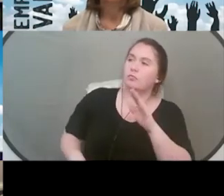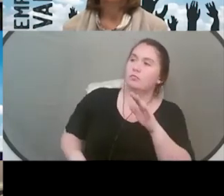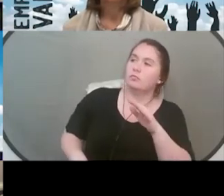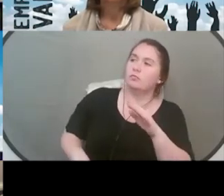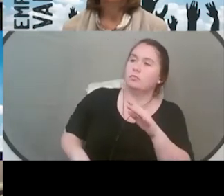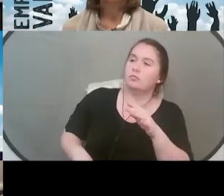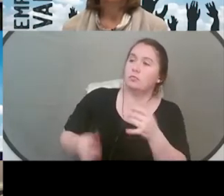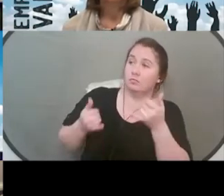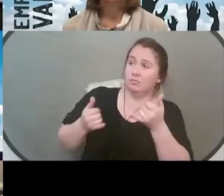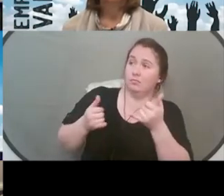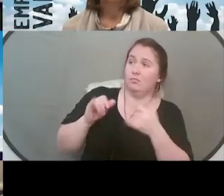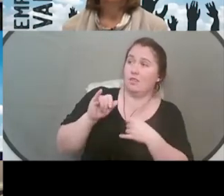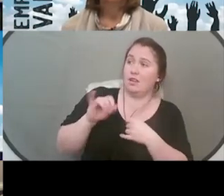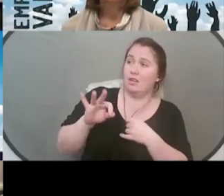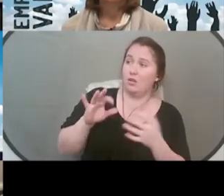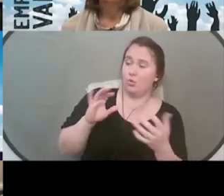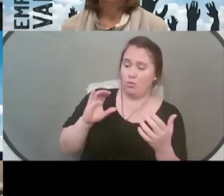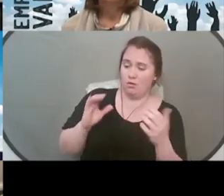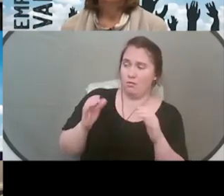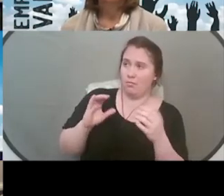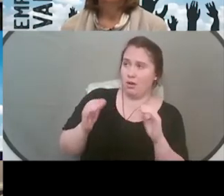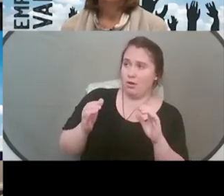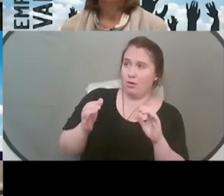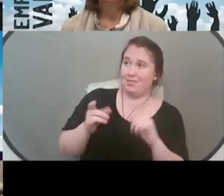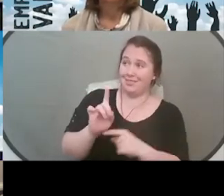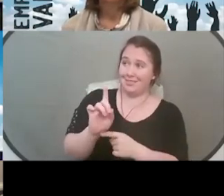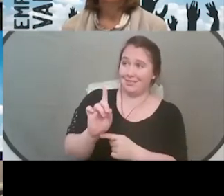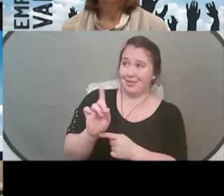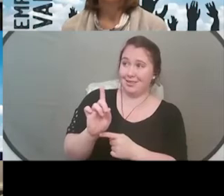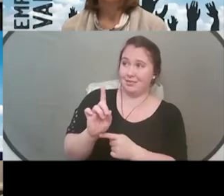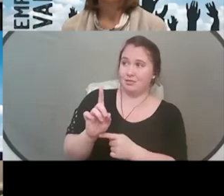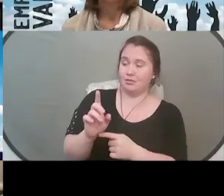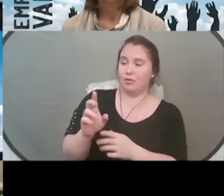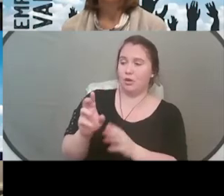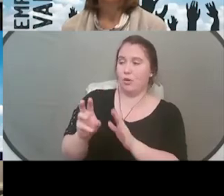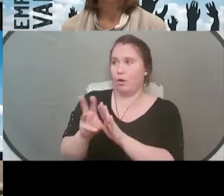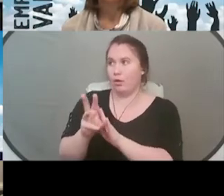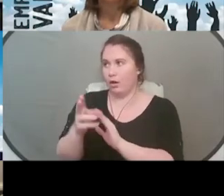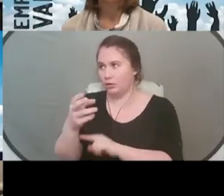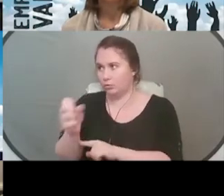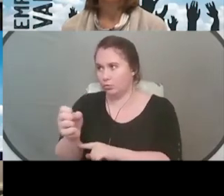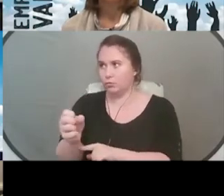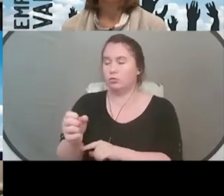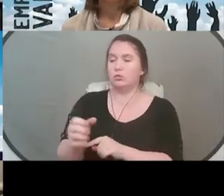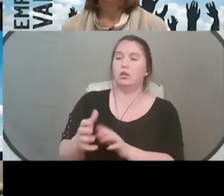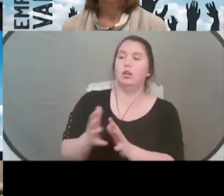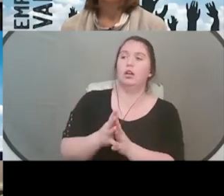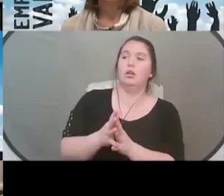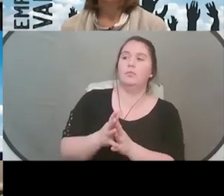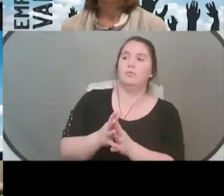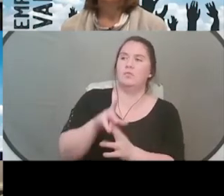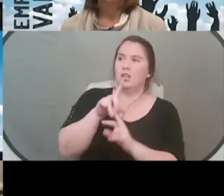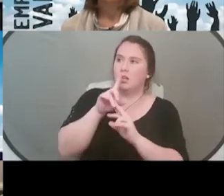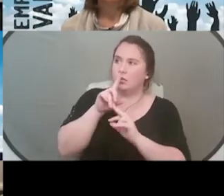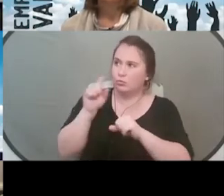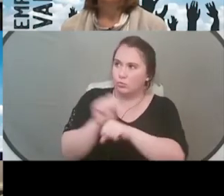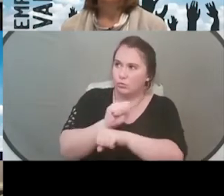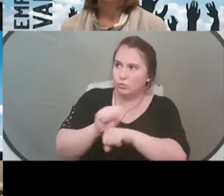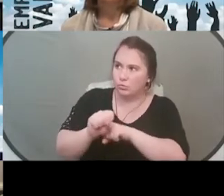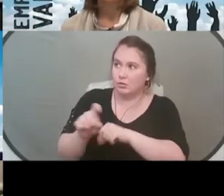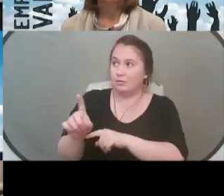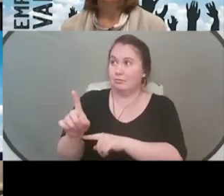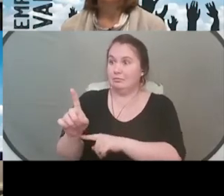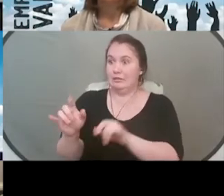if you were to compare sites to University and Waco High, what is the actual size of the site, like as far as what University has